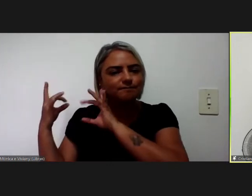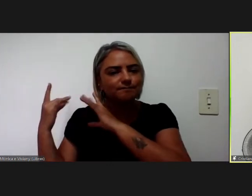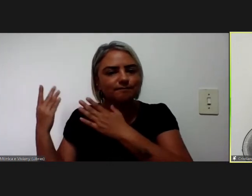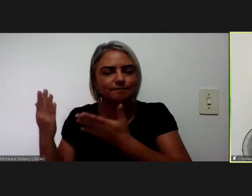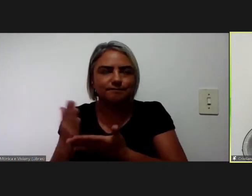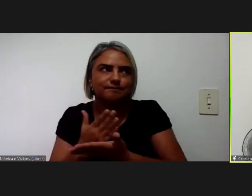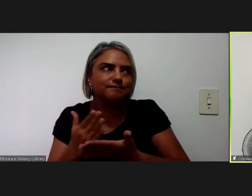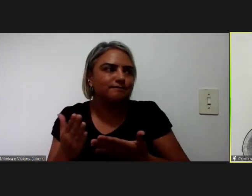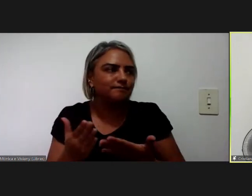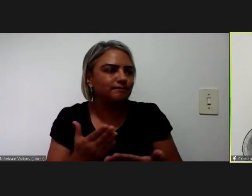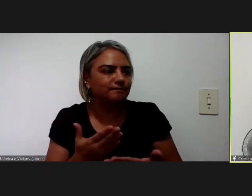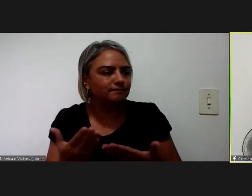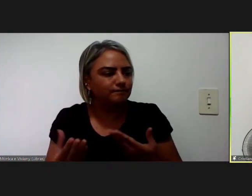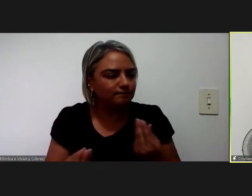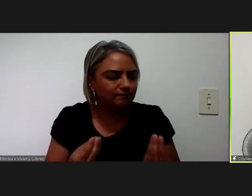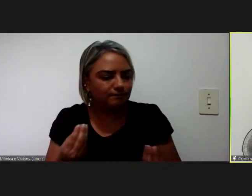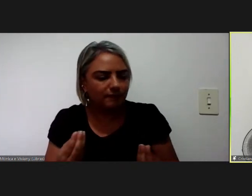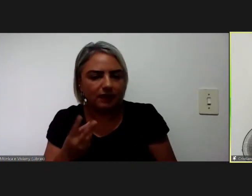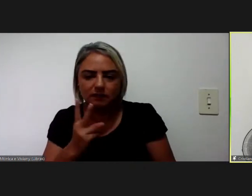municipalities, we hear